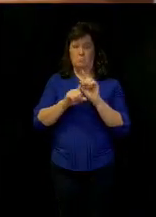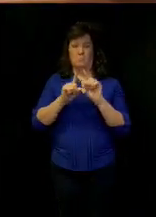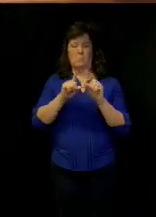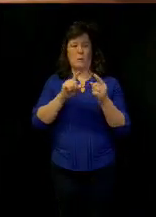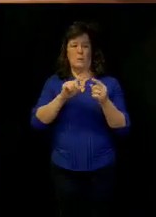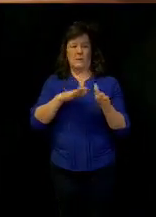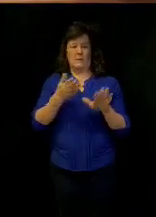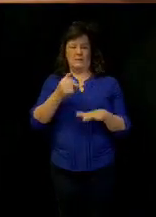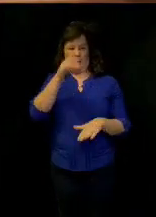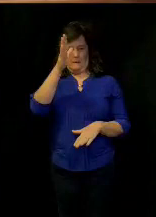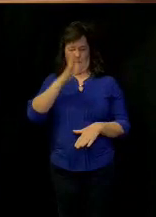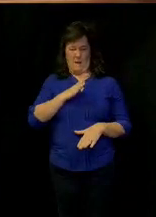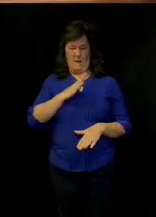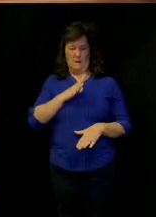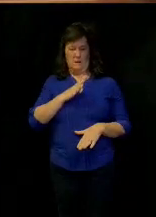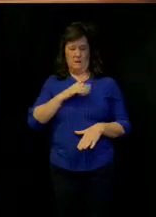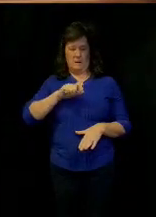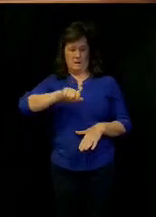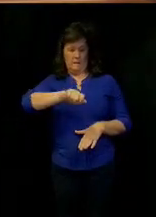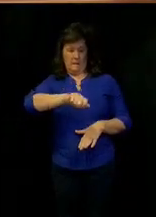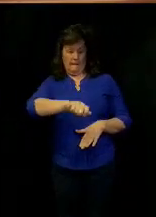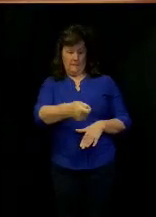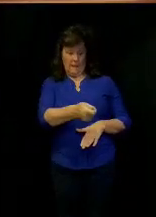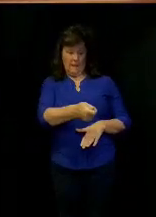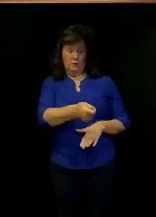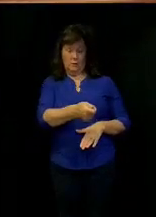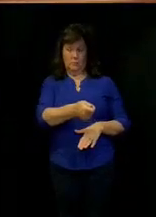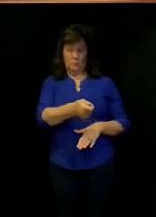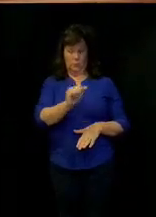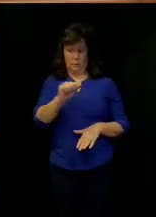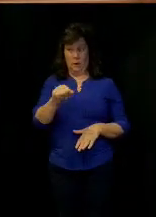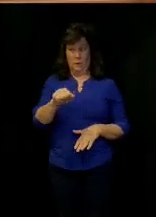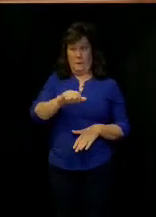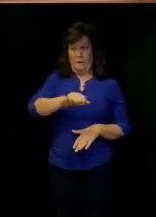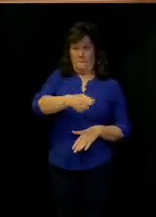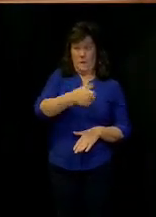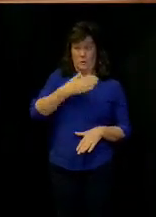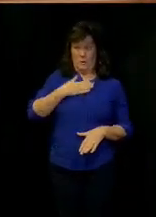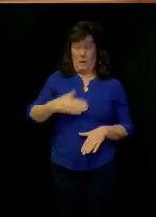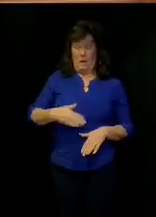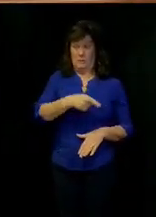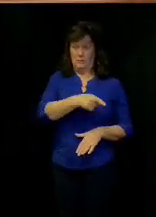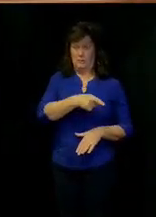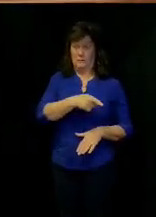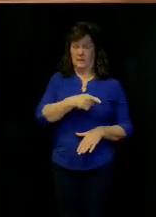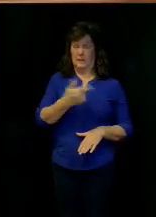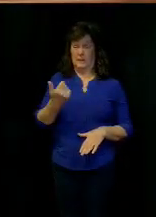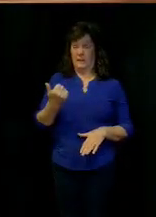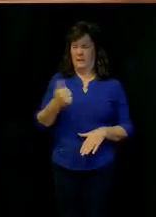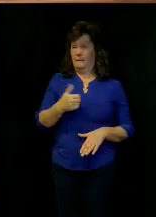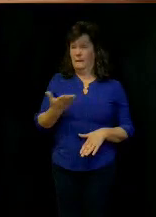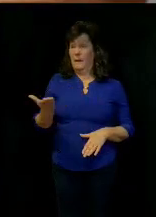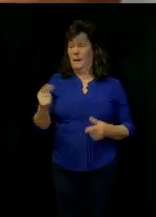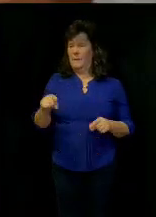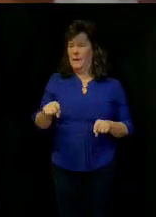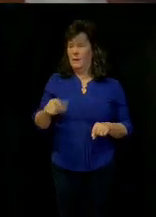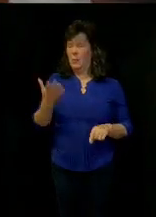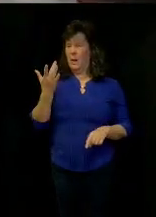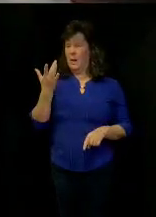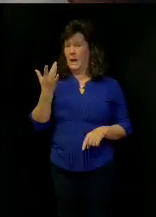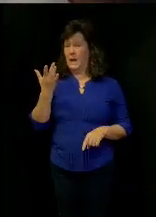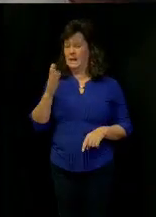what? Not that I've ever done that, but but if I did it, would anything happen? Because it's